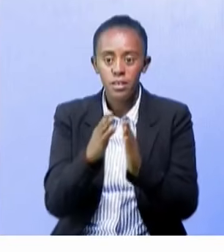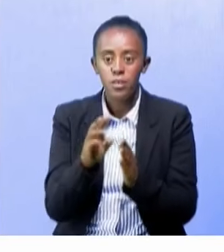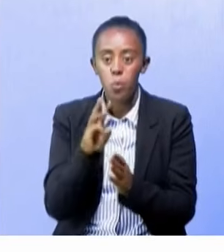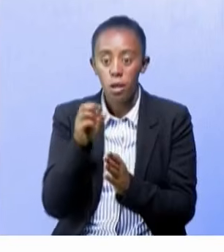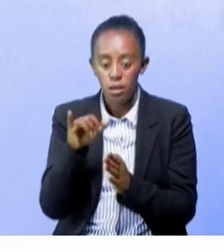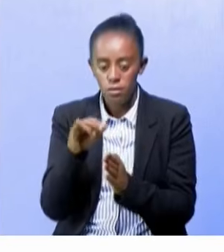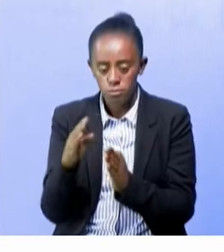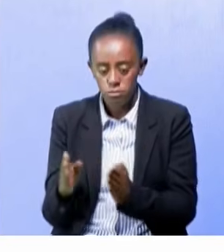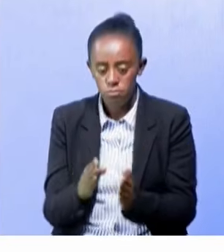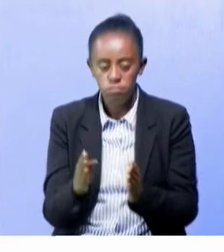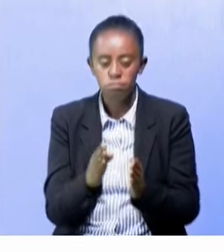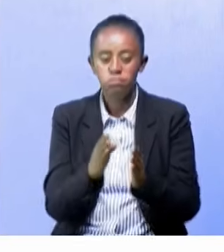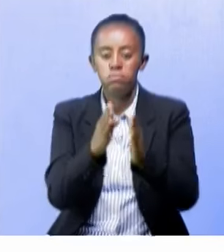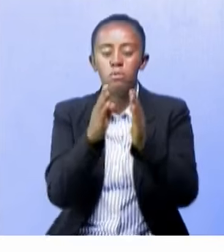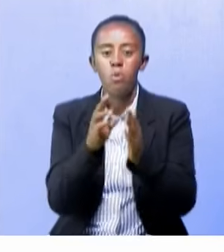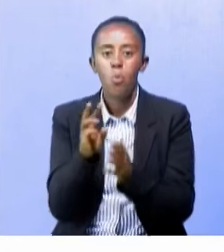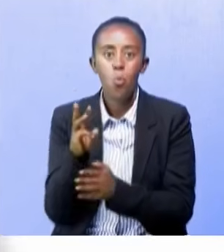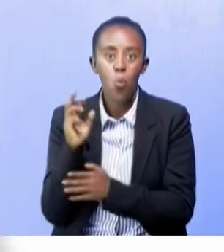were